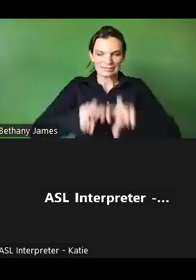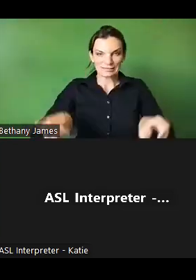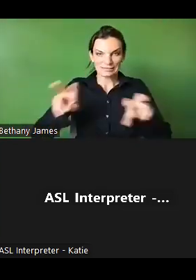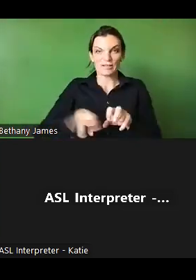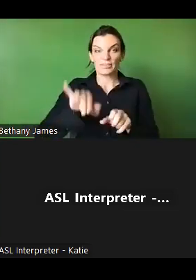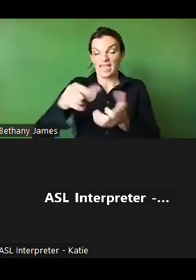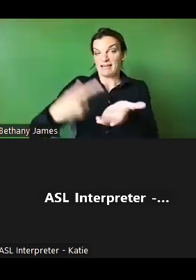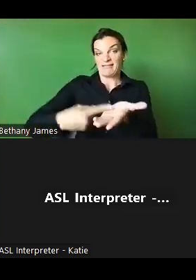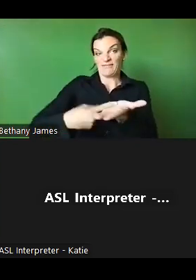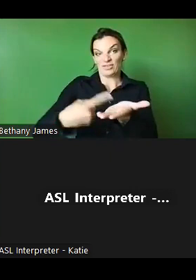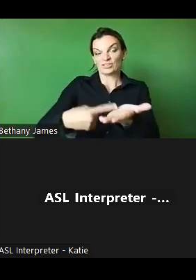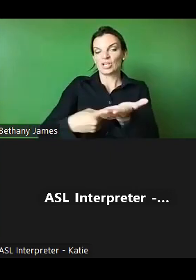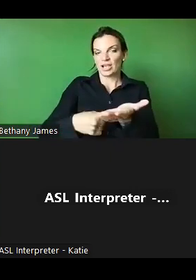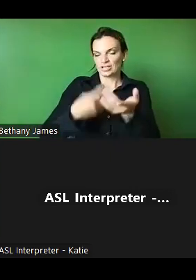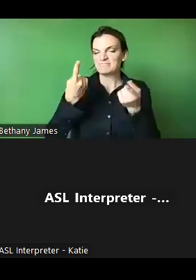a lot.